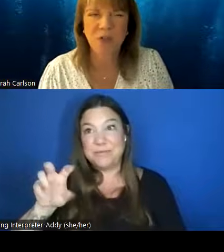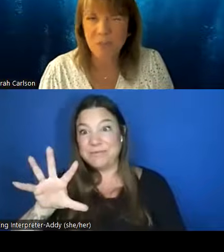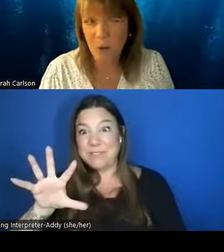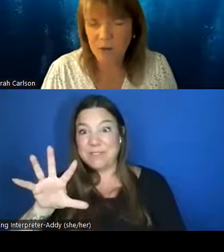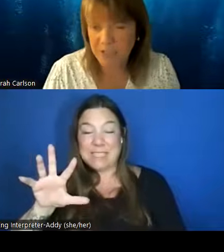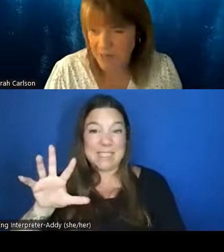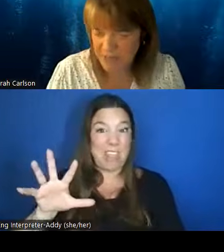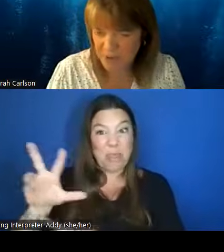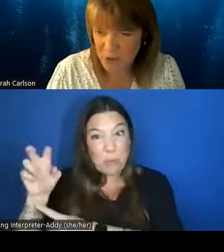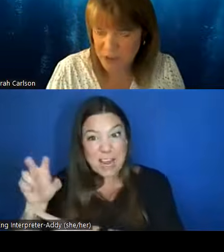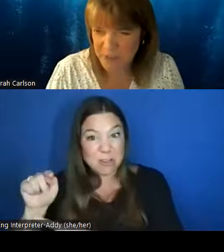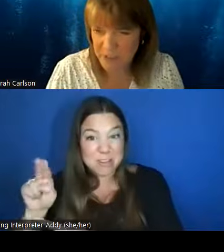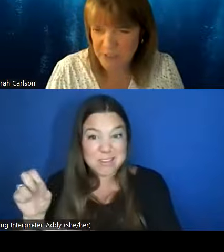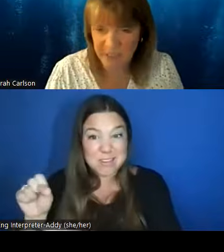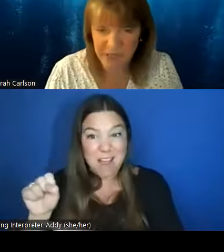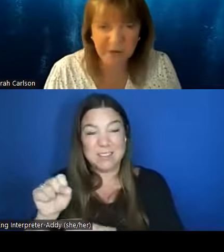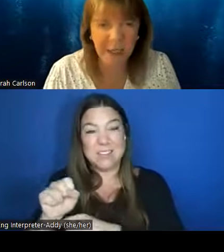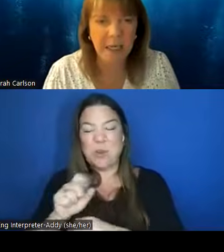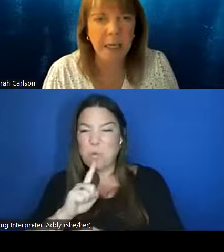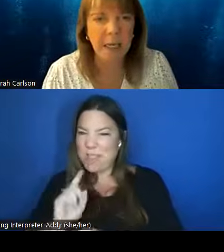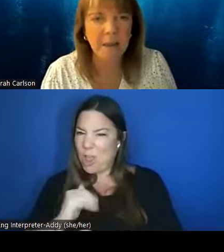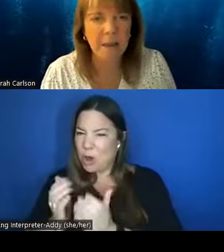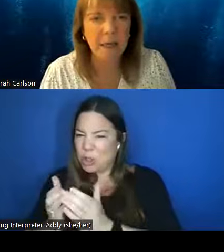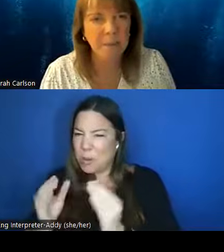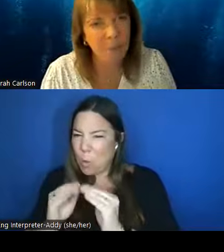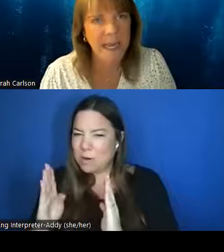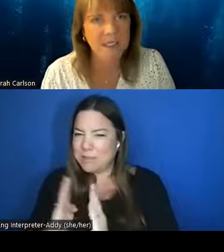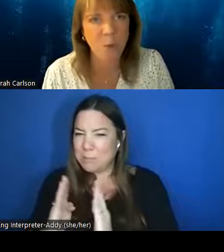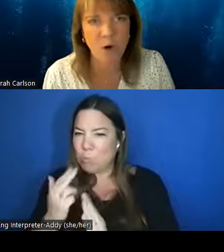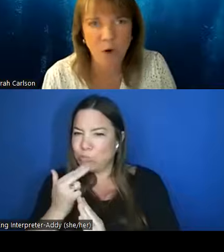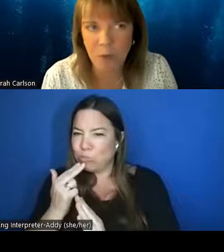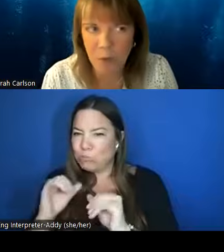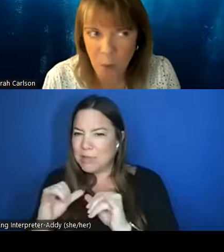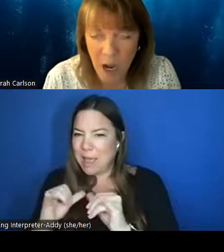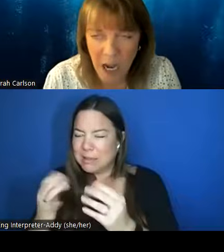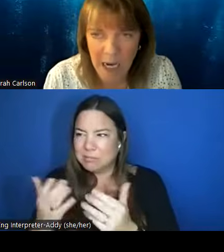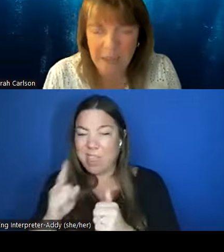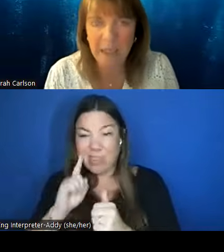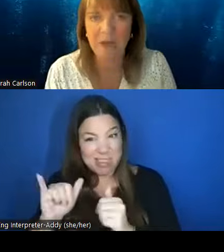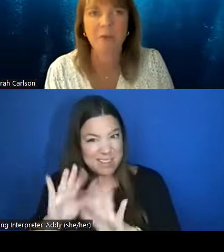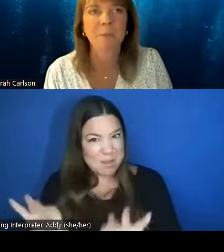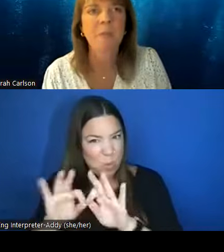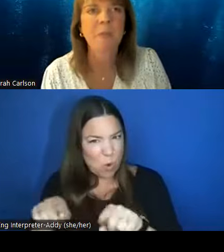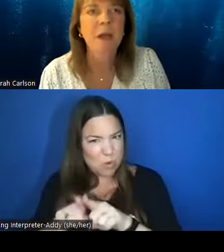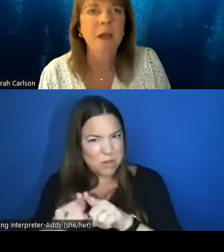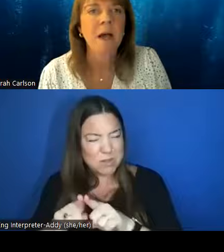So the smaller size of our ship seems significant, and one has to wonder why that